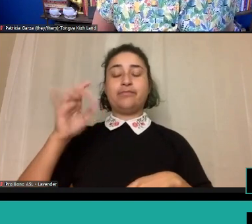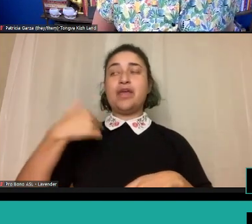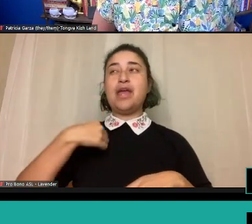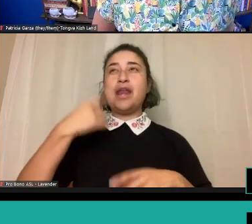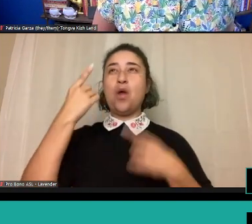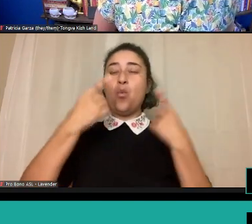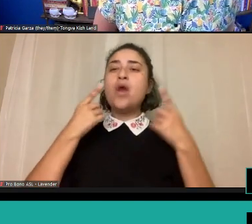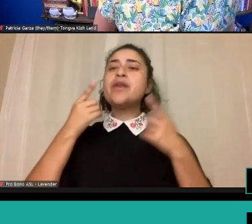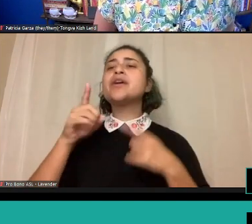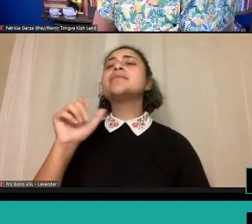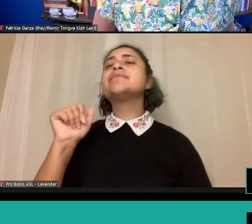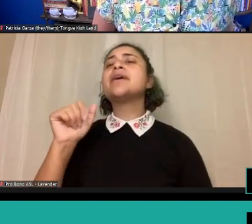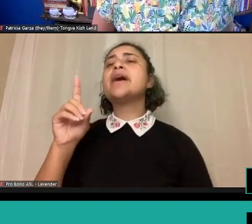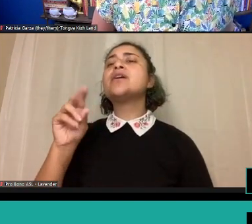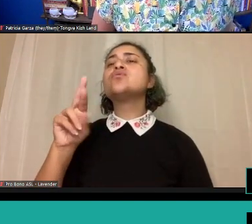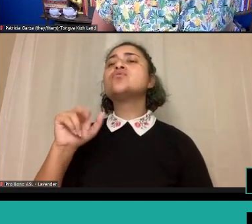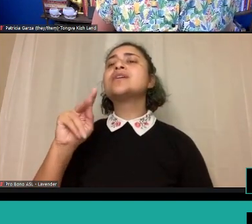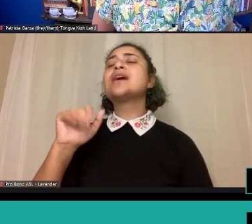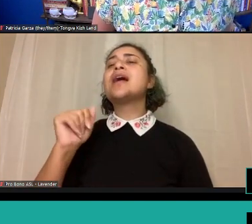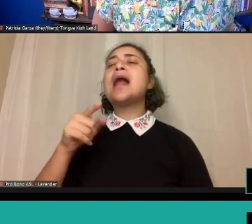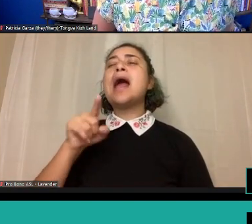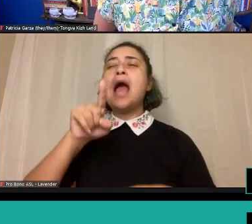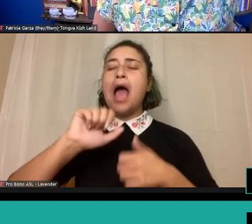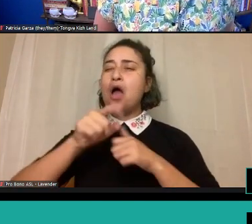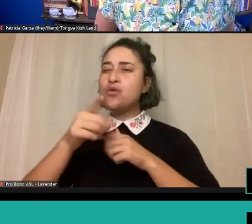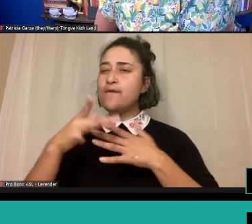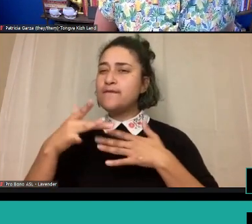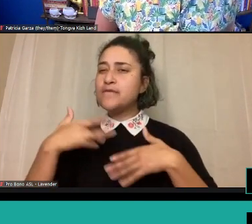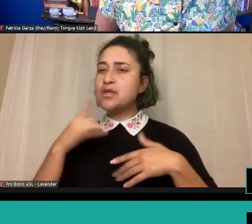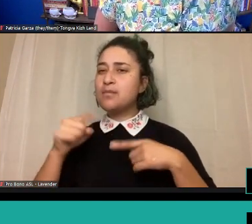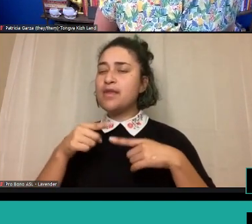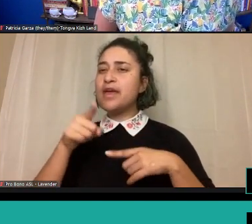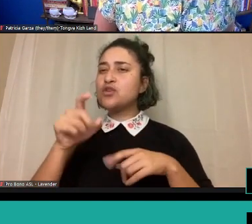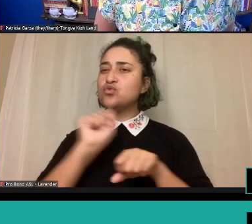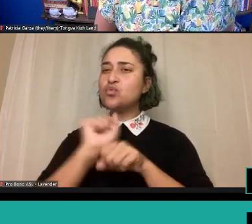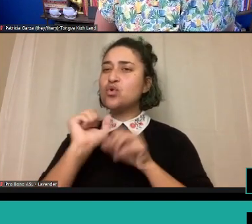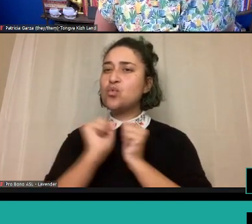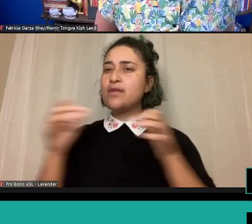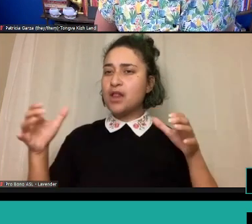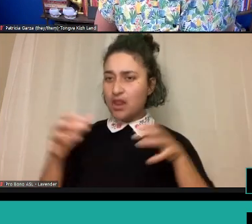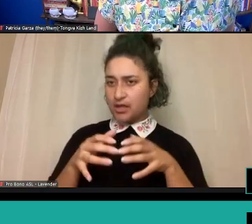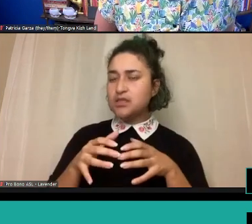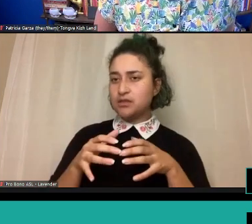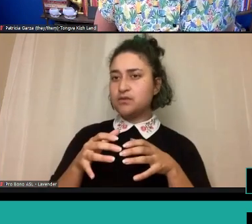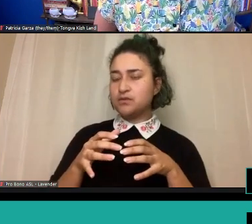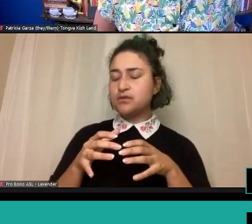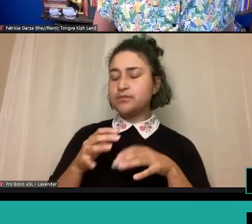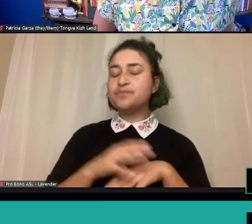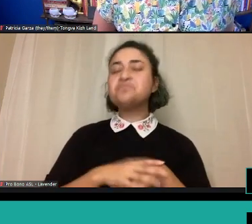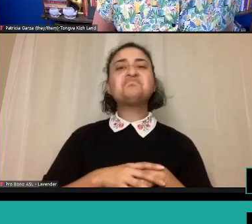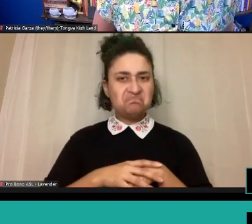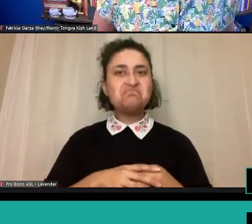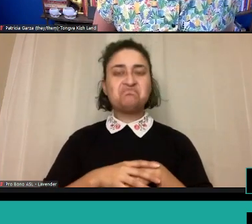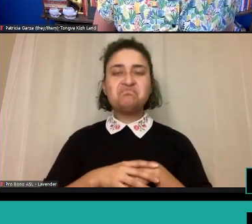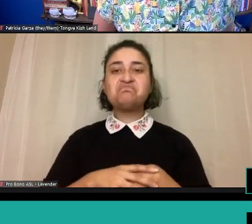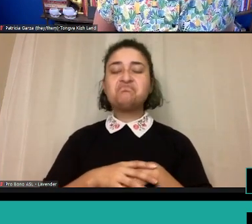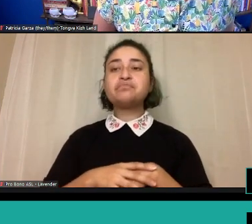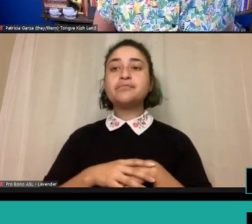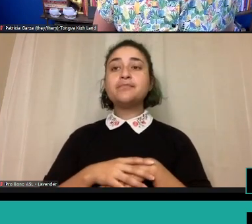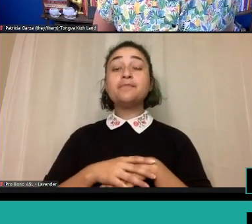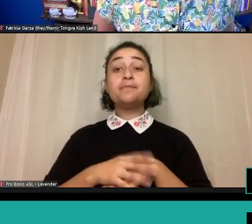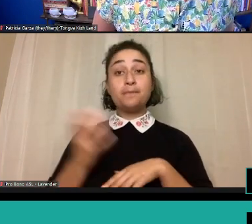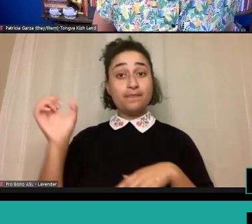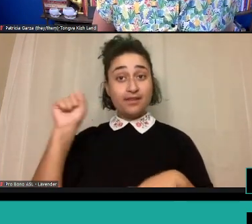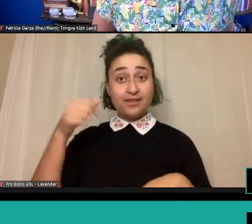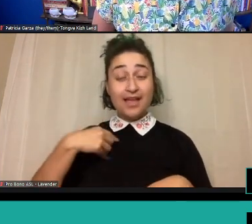how you feel about this, especially working with a collective, with the Soul Project. Yes. And even if